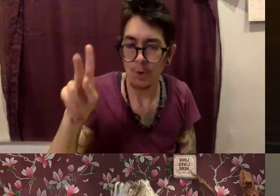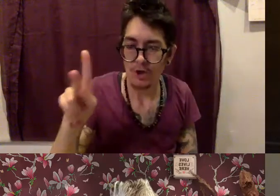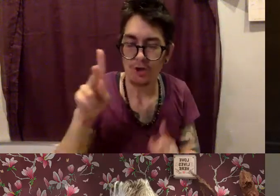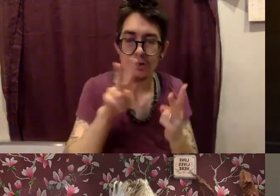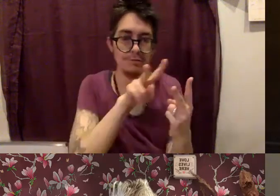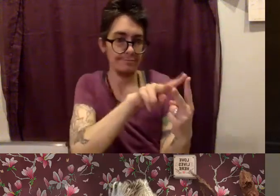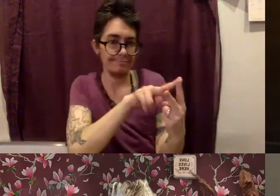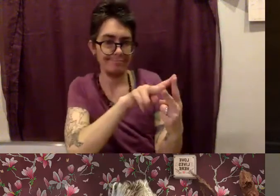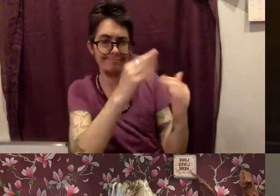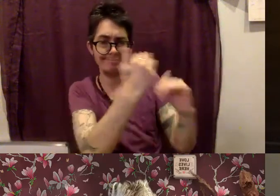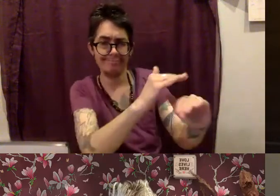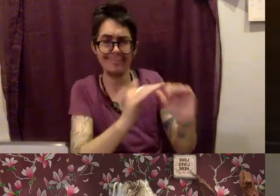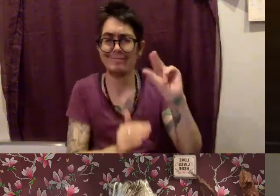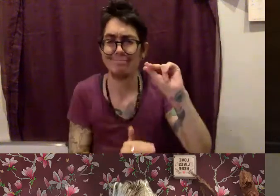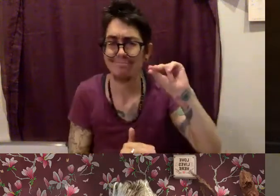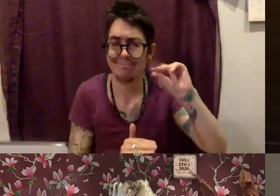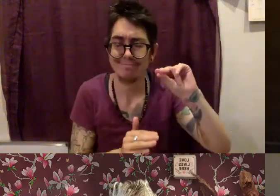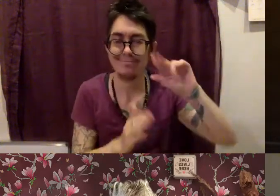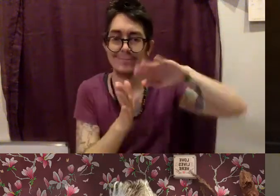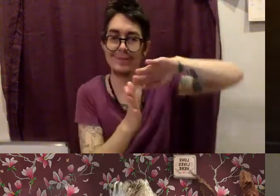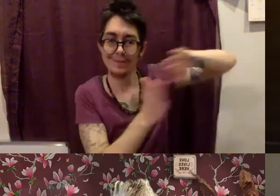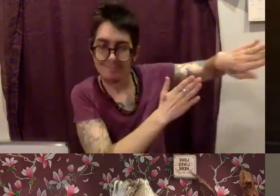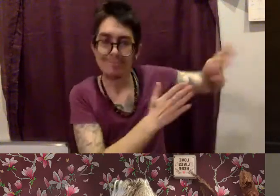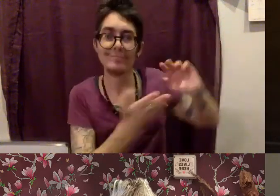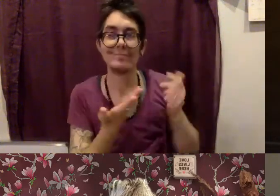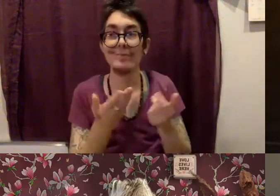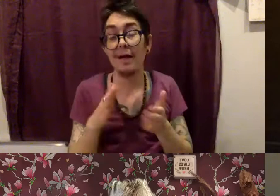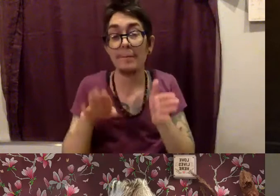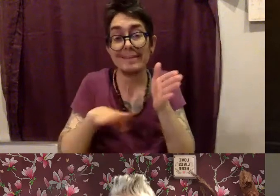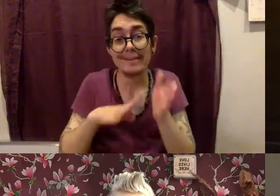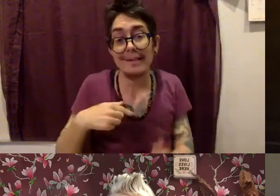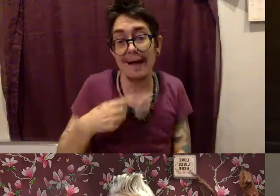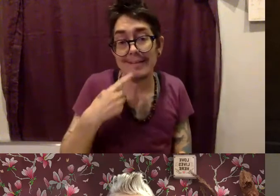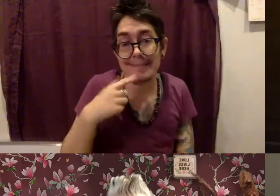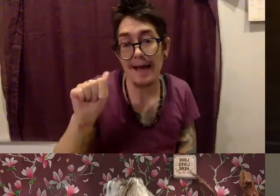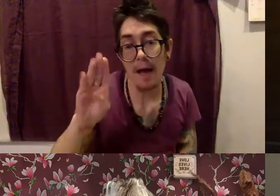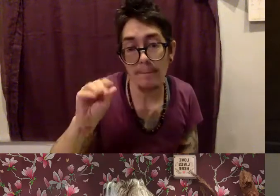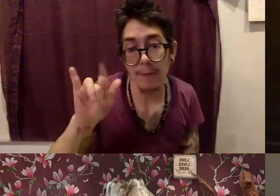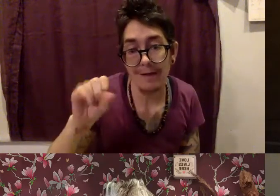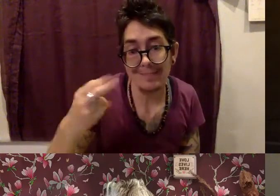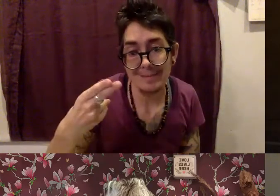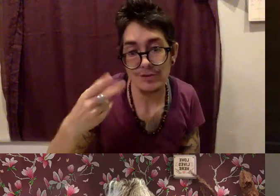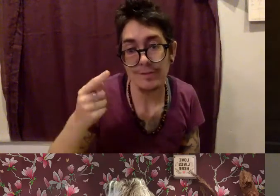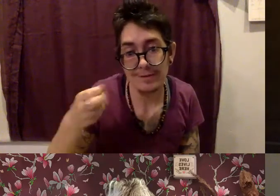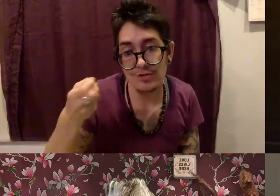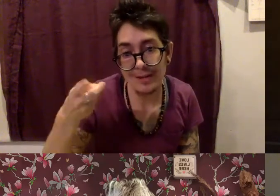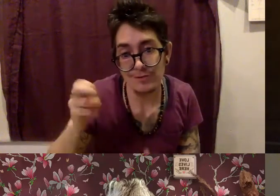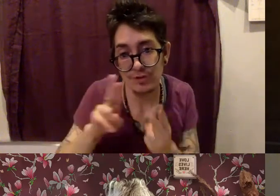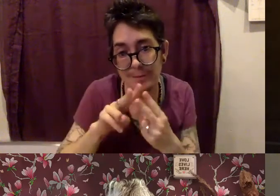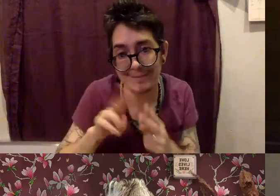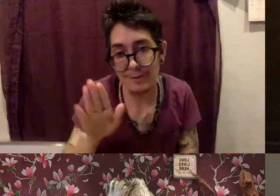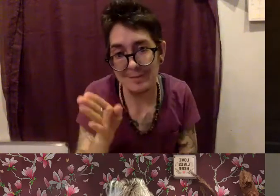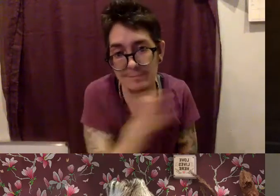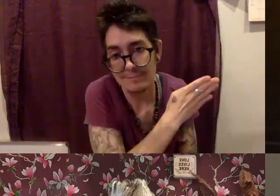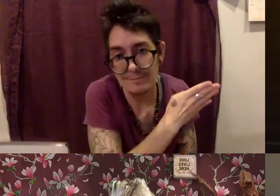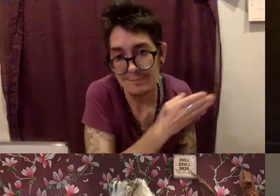that. And the framework of the human mind, the humanness, and those limitations. And basically,